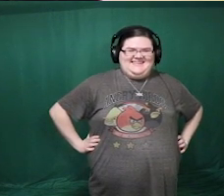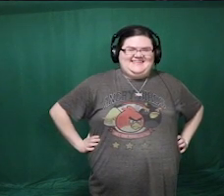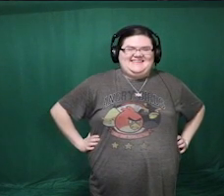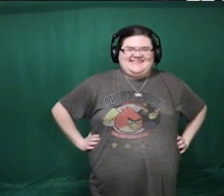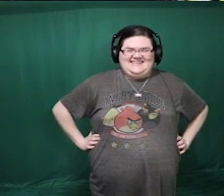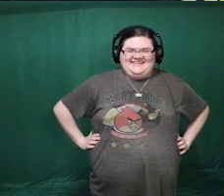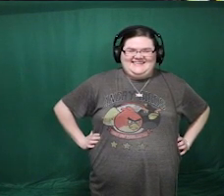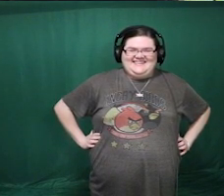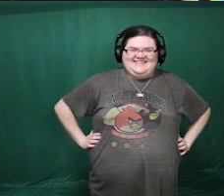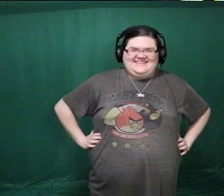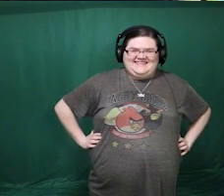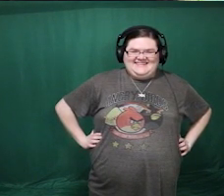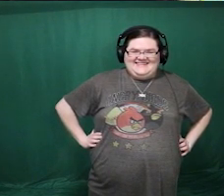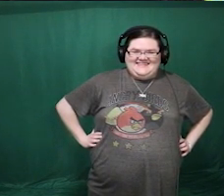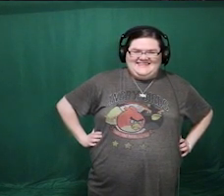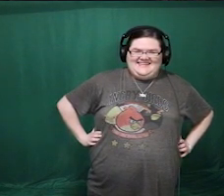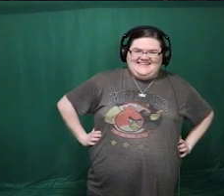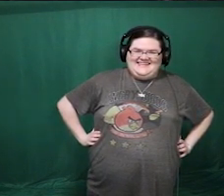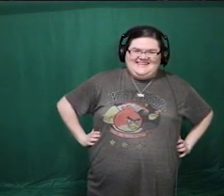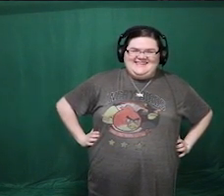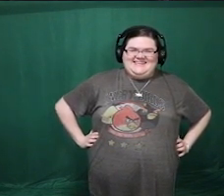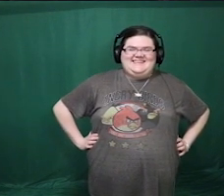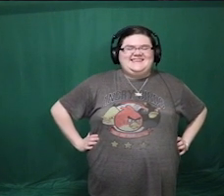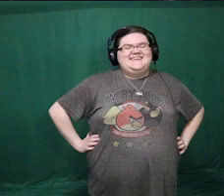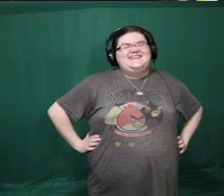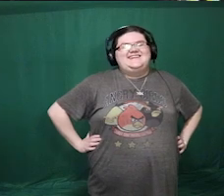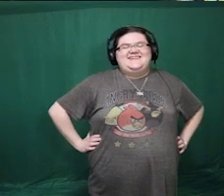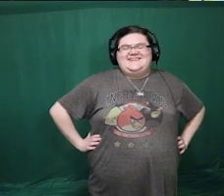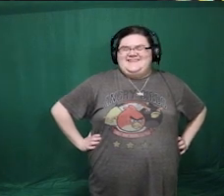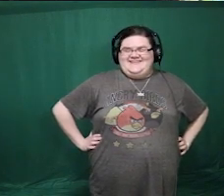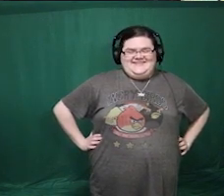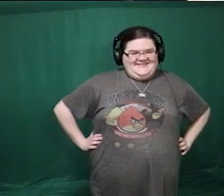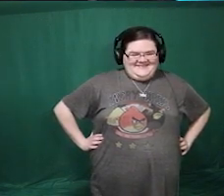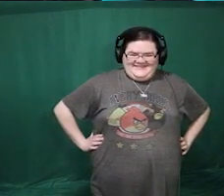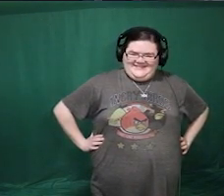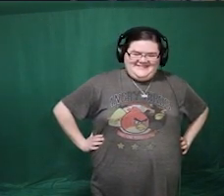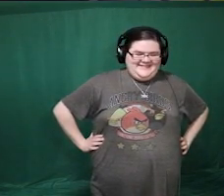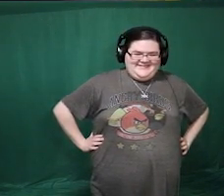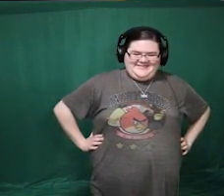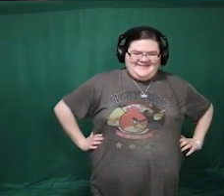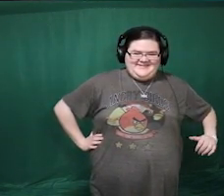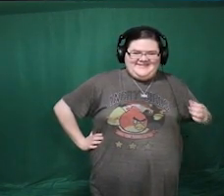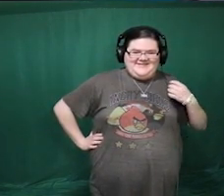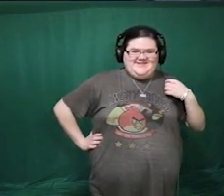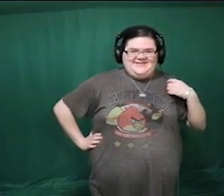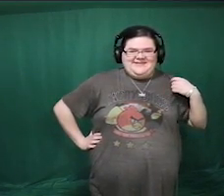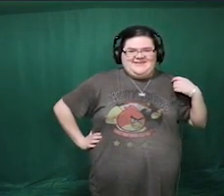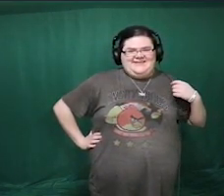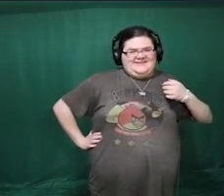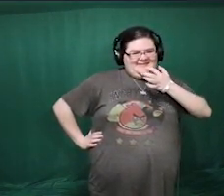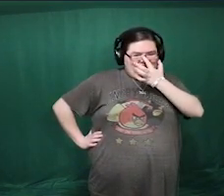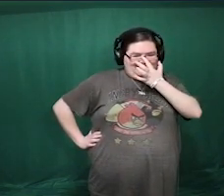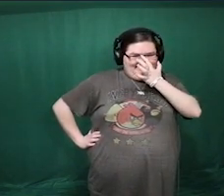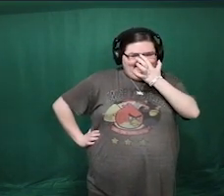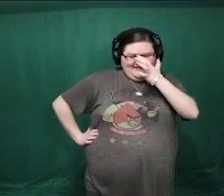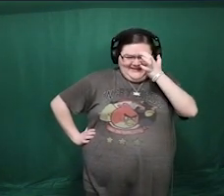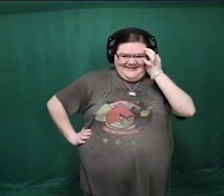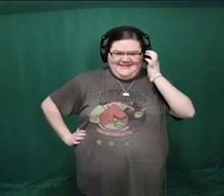I knew it was coming. He starts speaking about Christmas and JJ just starts shaking. As always, Saturday assign